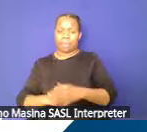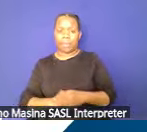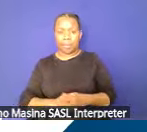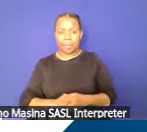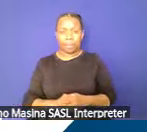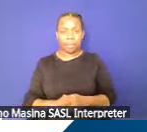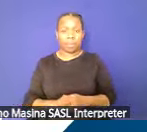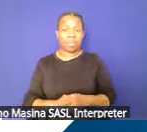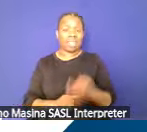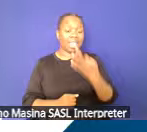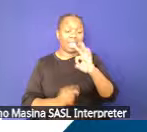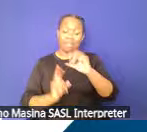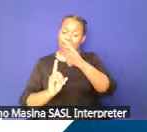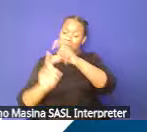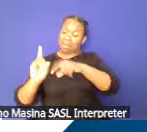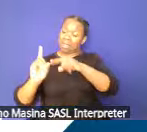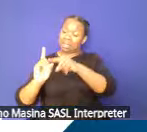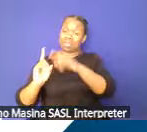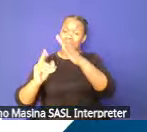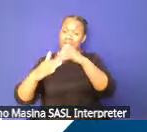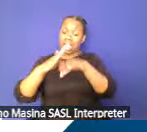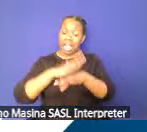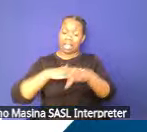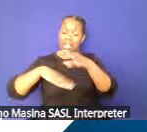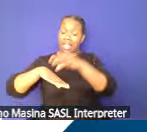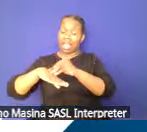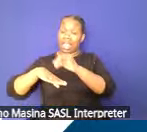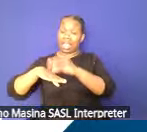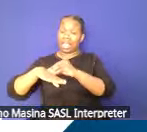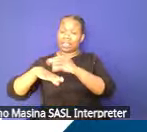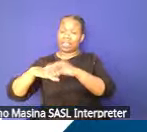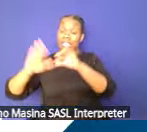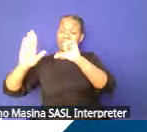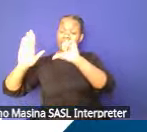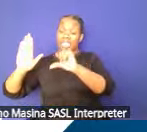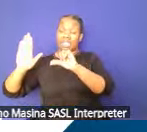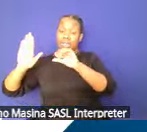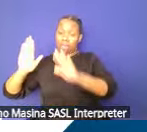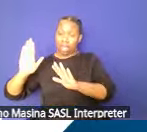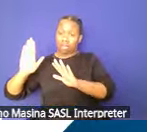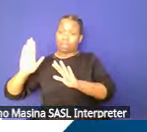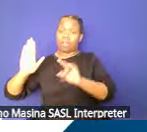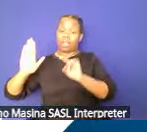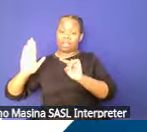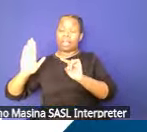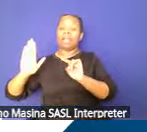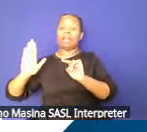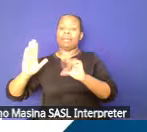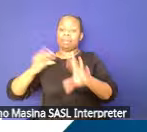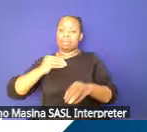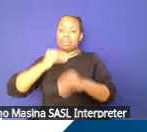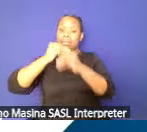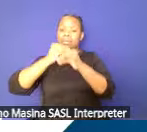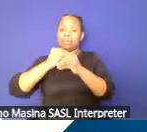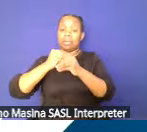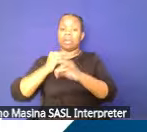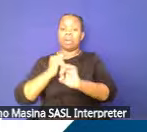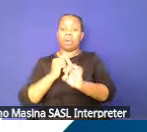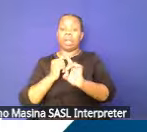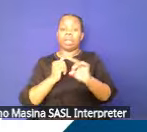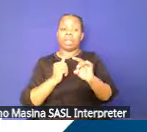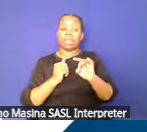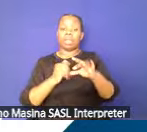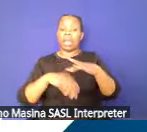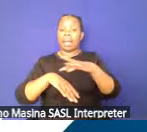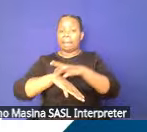If that person is under the age of 65, then the additional medical